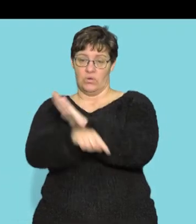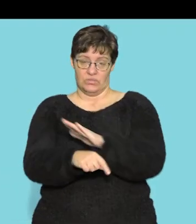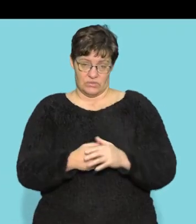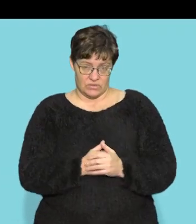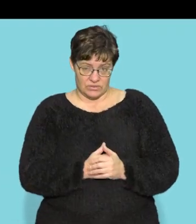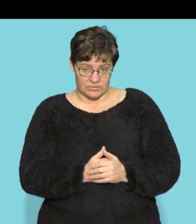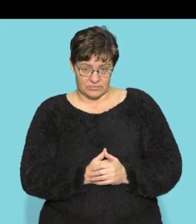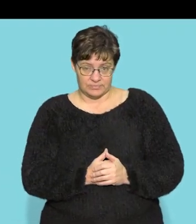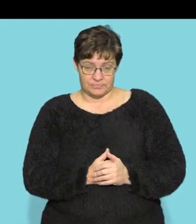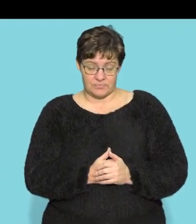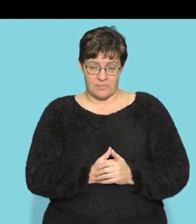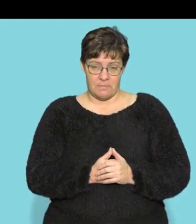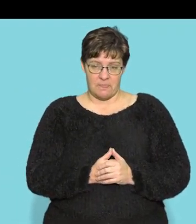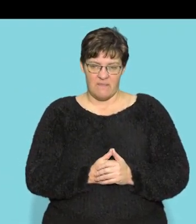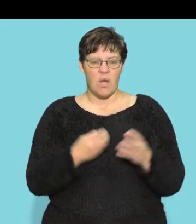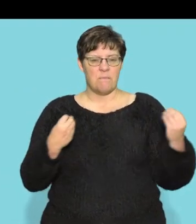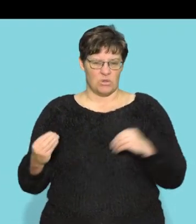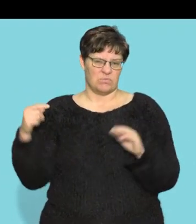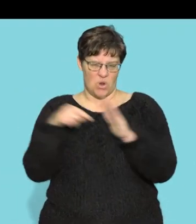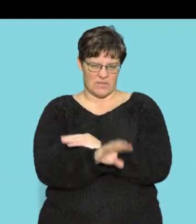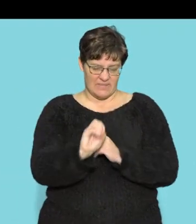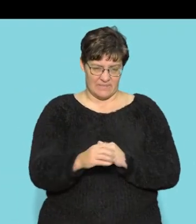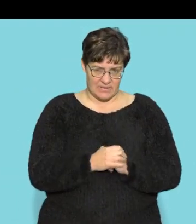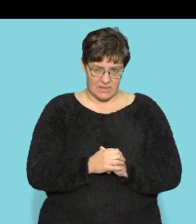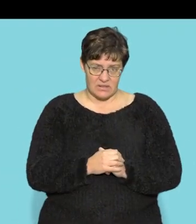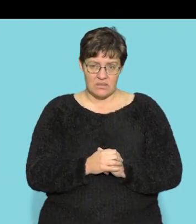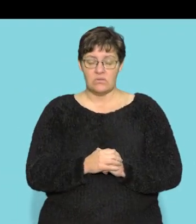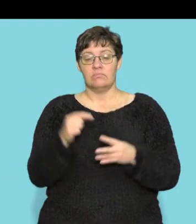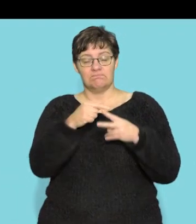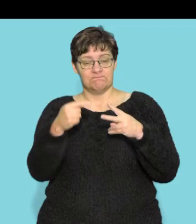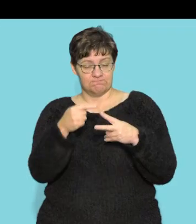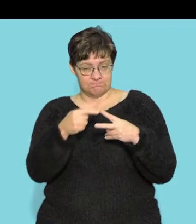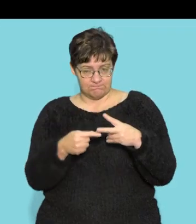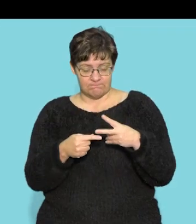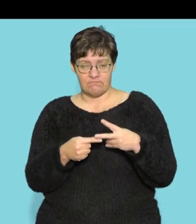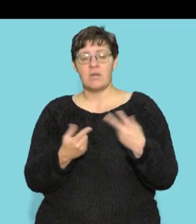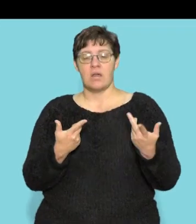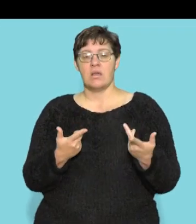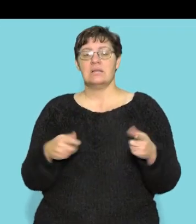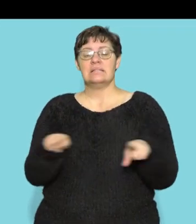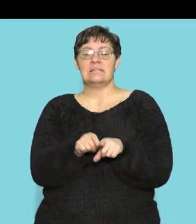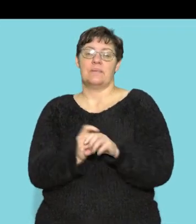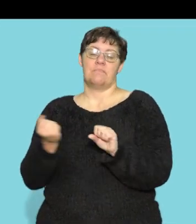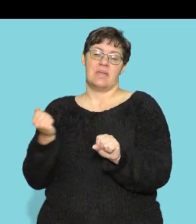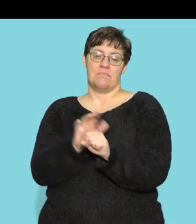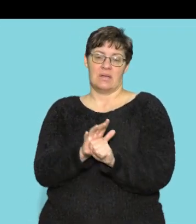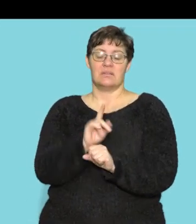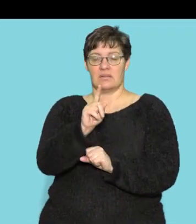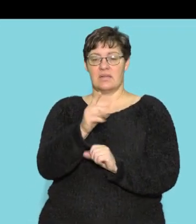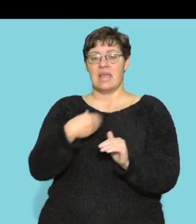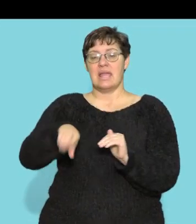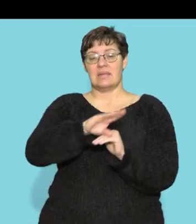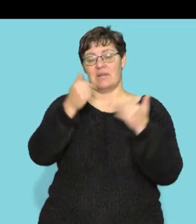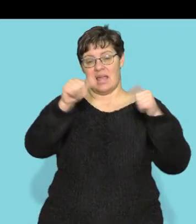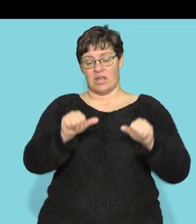the loss if the business has made a loss. So these two components obviously will also impact on your